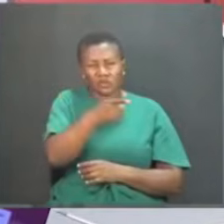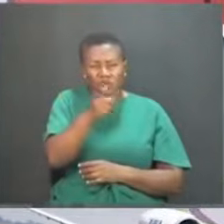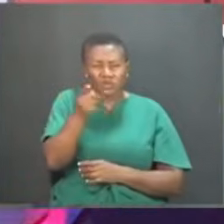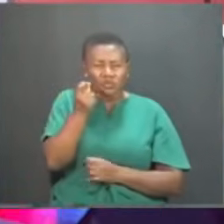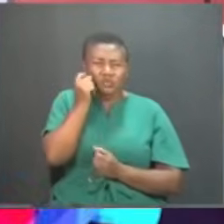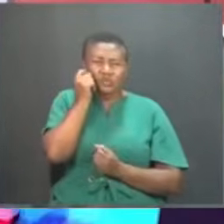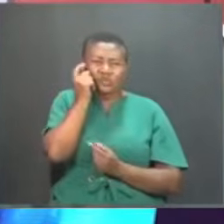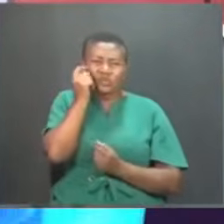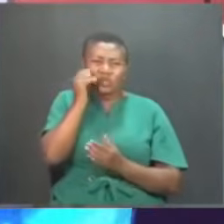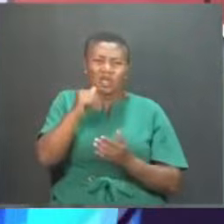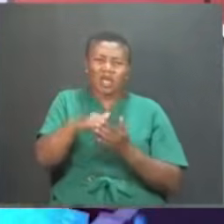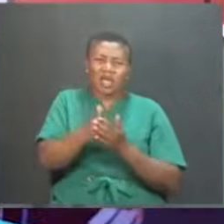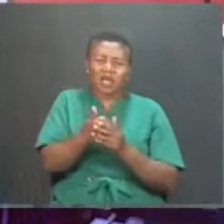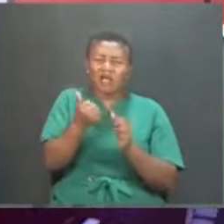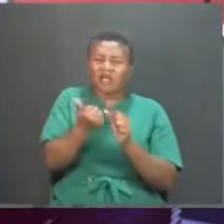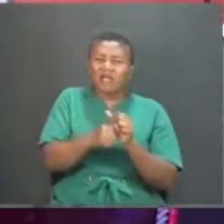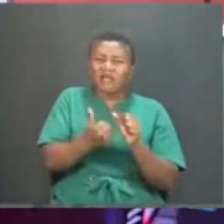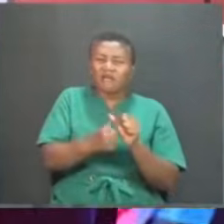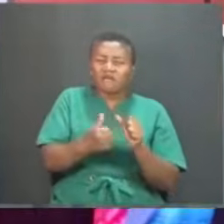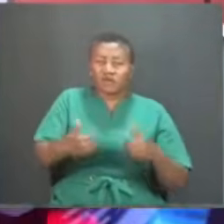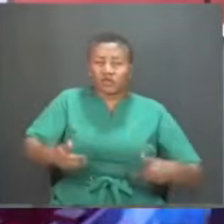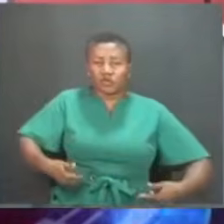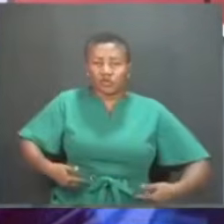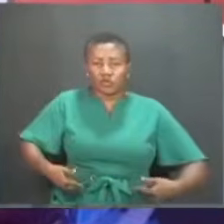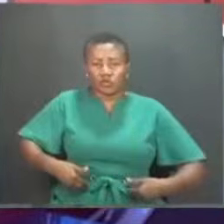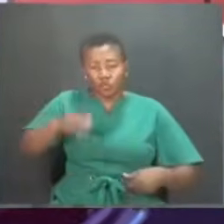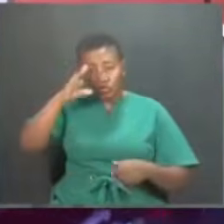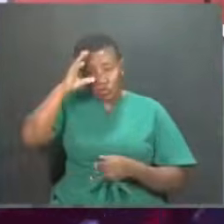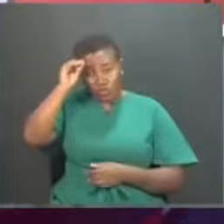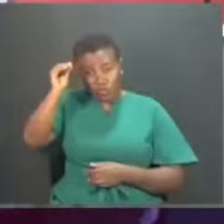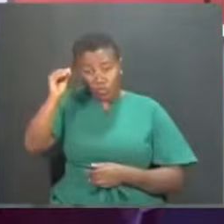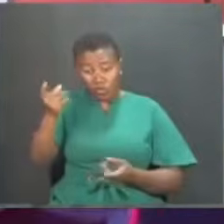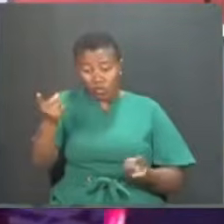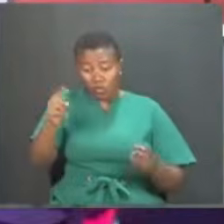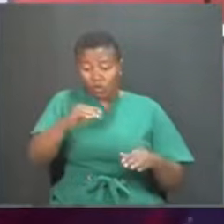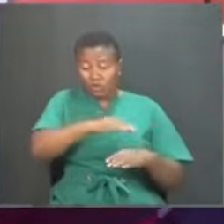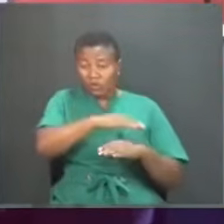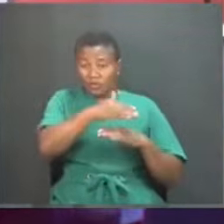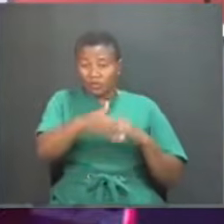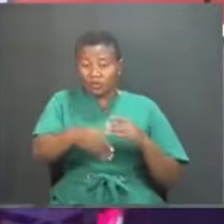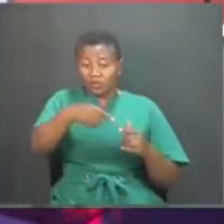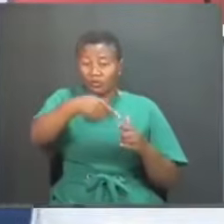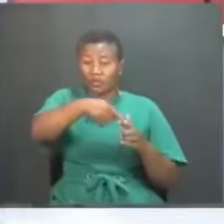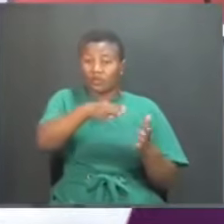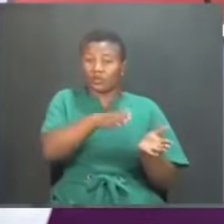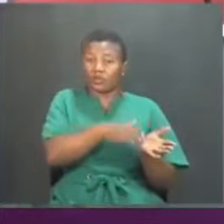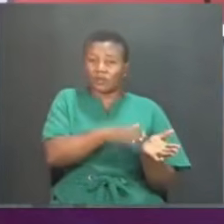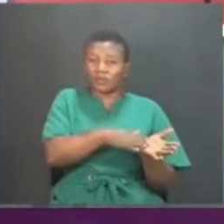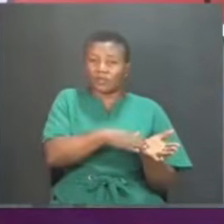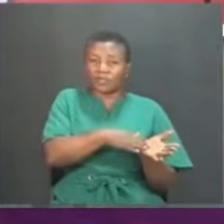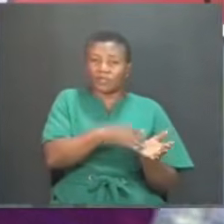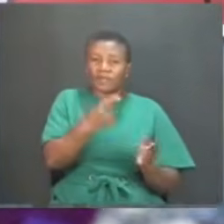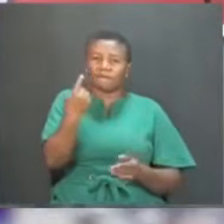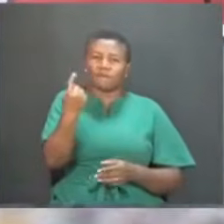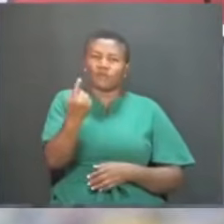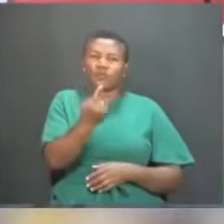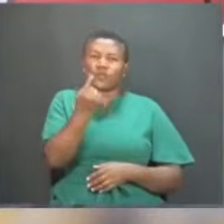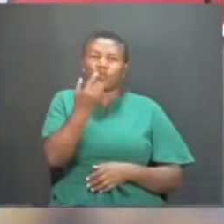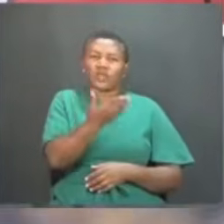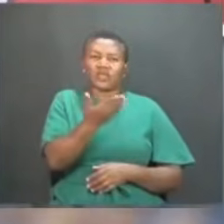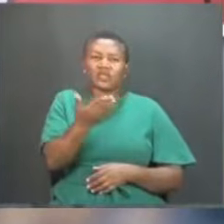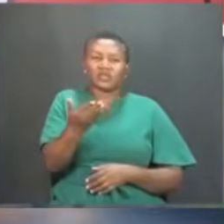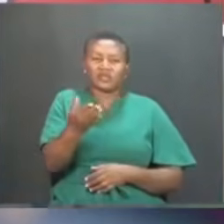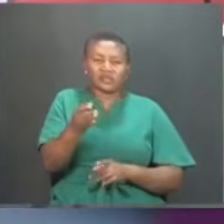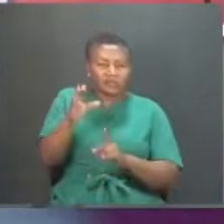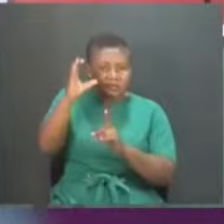how every young man, as soon as they complete secondary school, Mr. Speaker, the only thing they are looking forward to